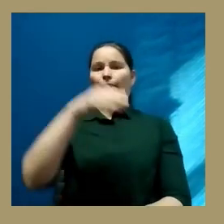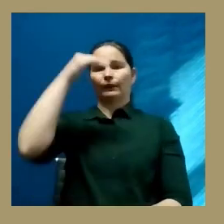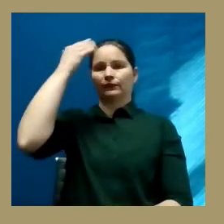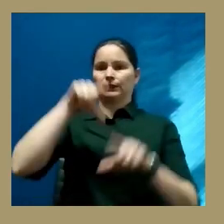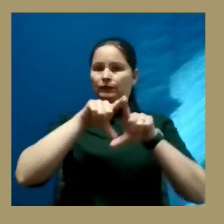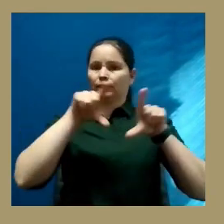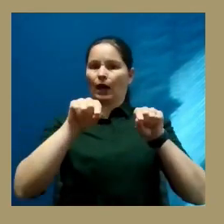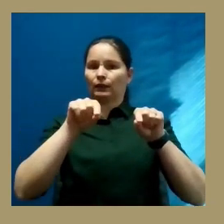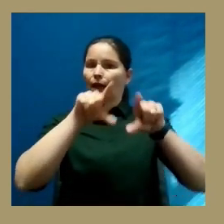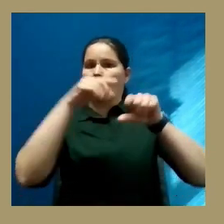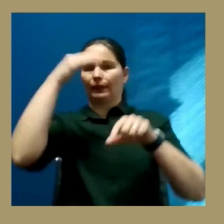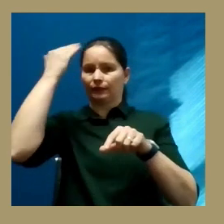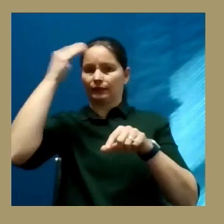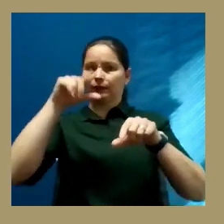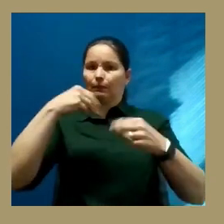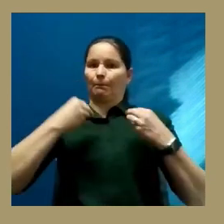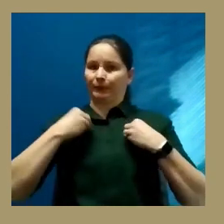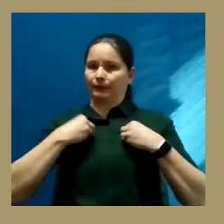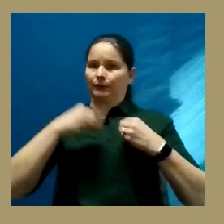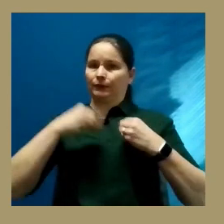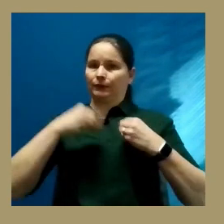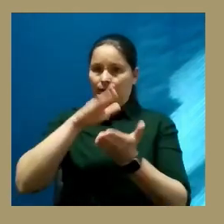card option.